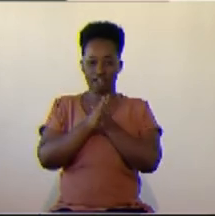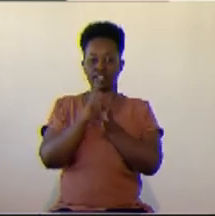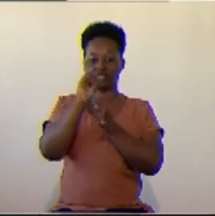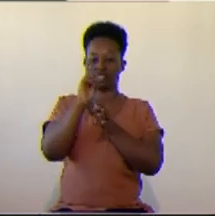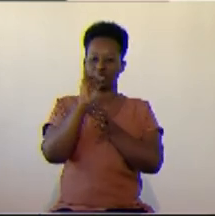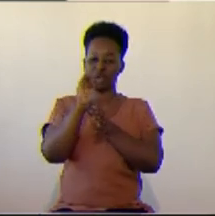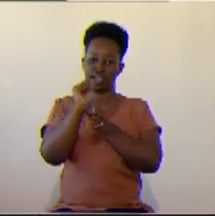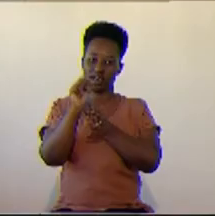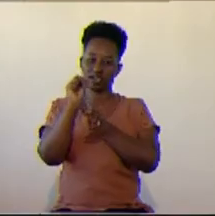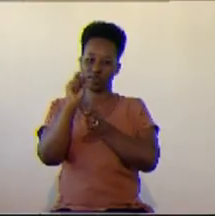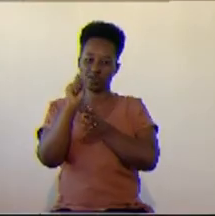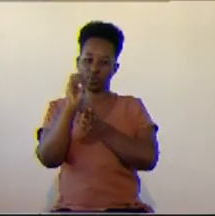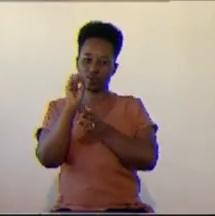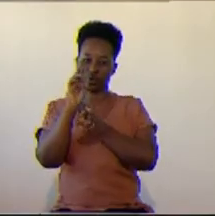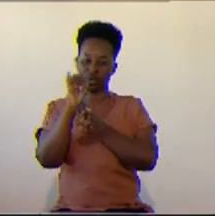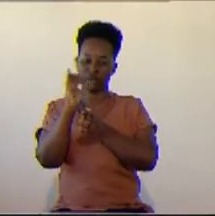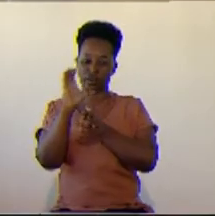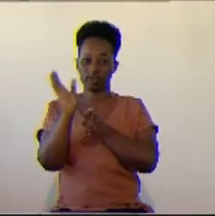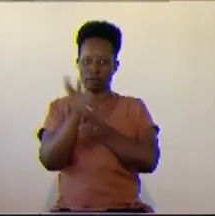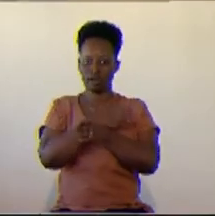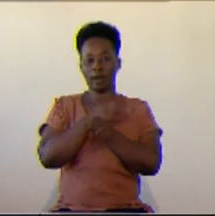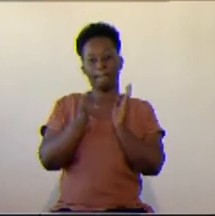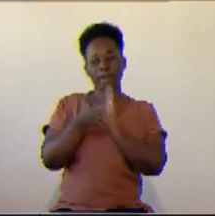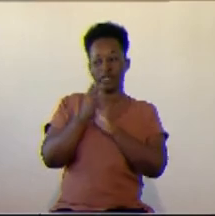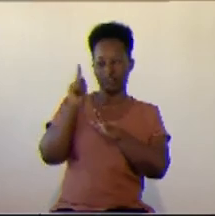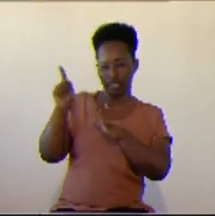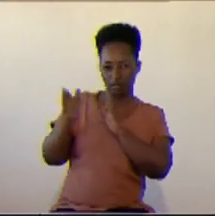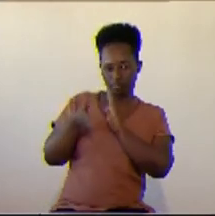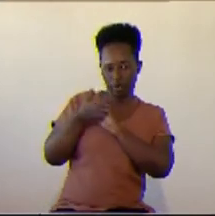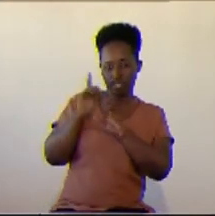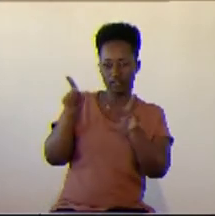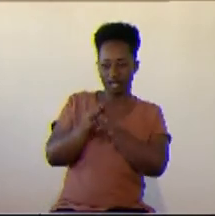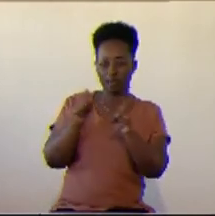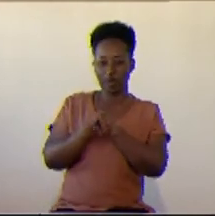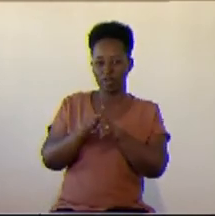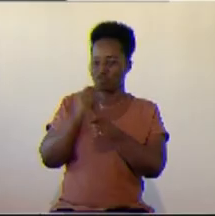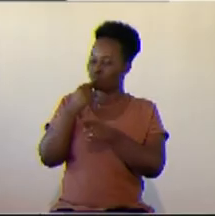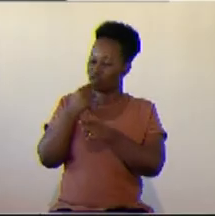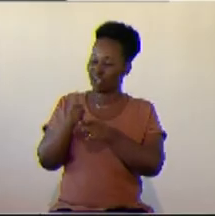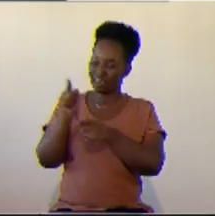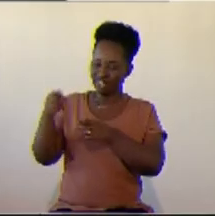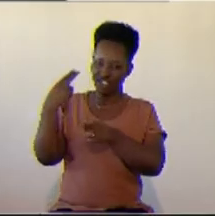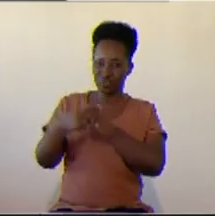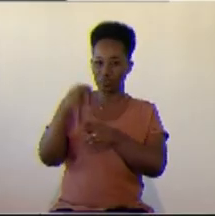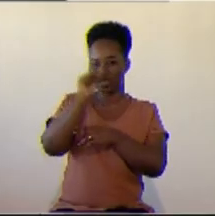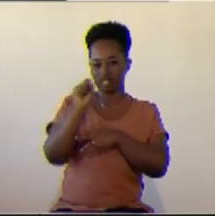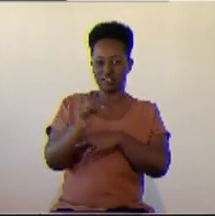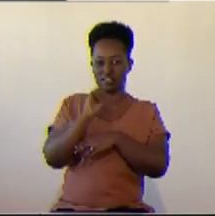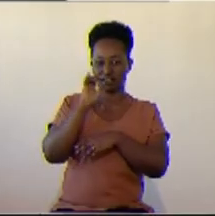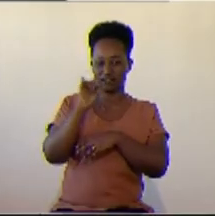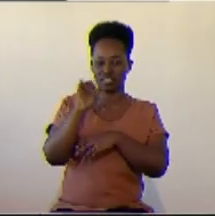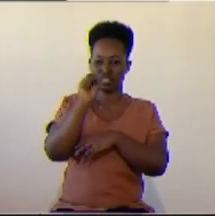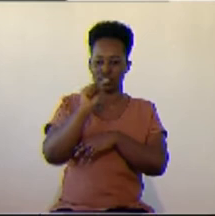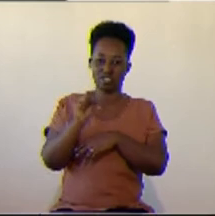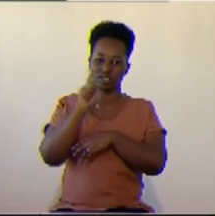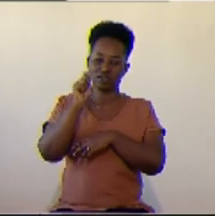when those vessels contract, that pressure is what is referred to as what? Systolic pressure. When